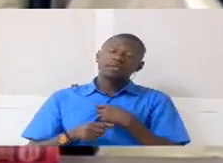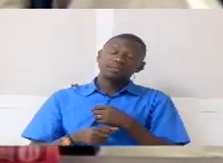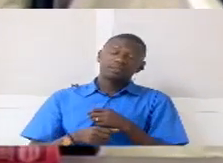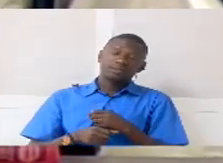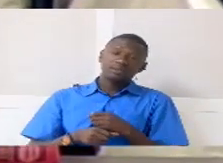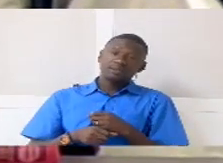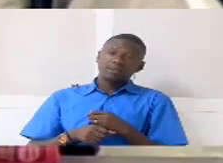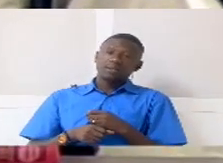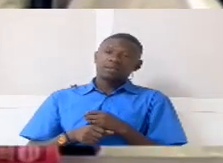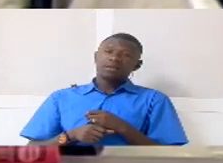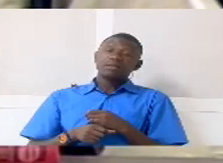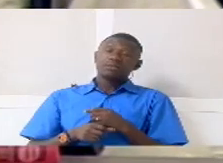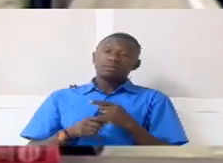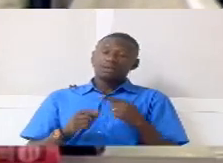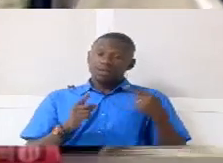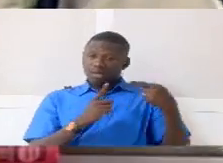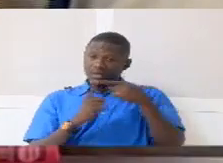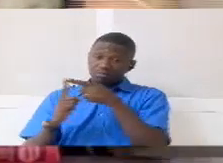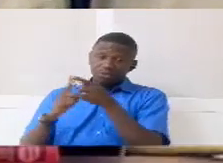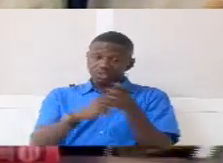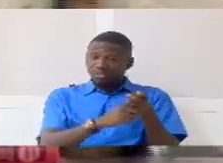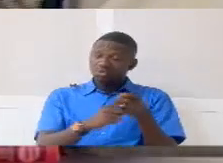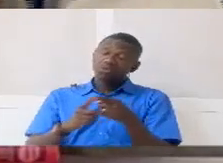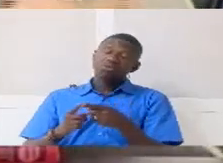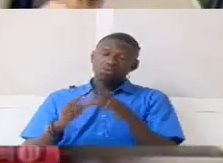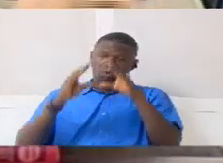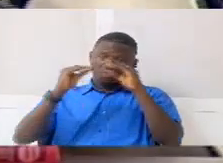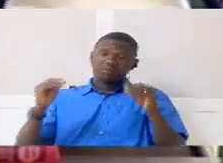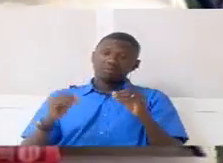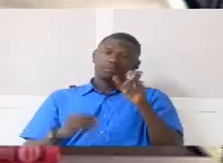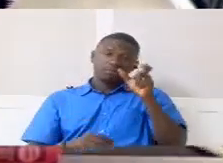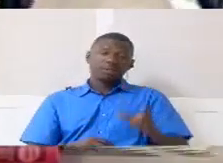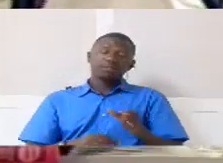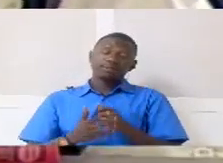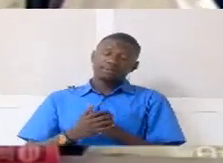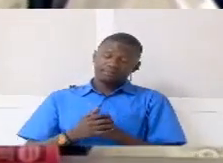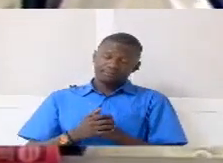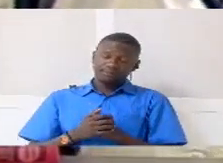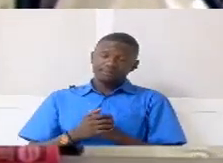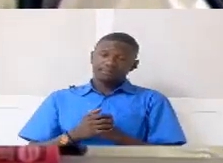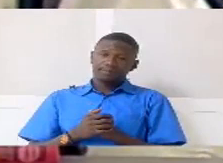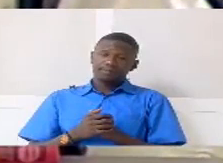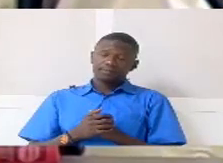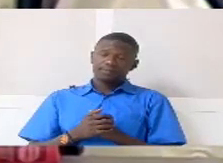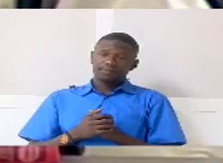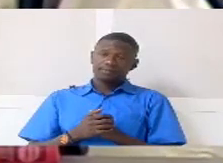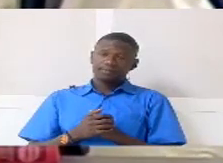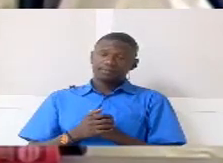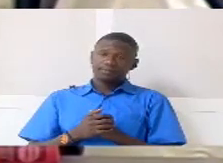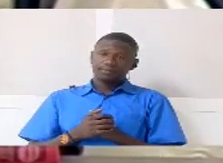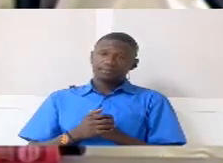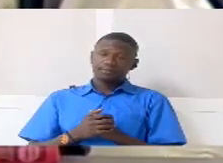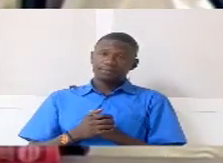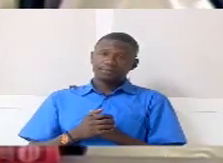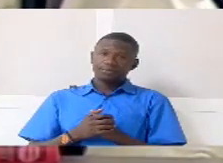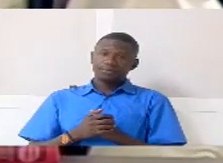until. What he, kono inkabo ikaw yembundi jito yensamba Security Wing Mile 2 Security